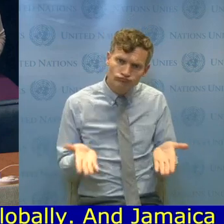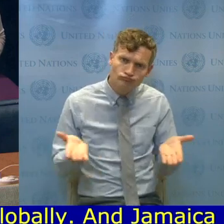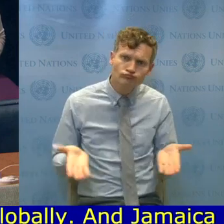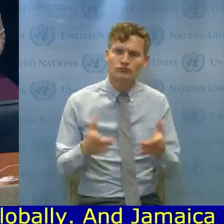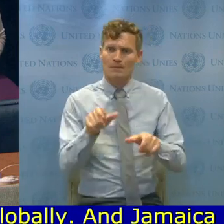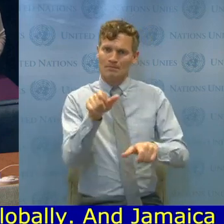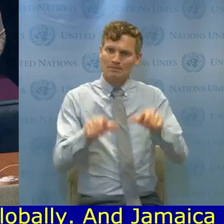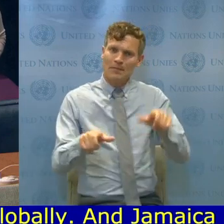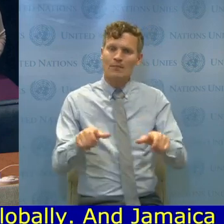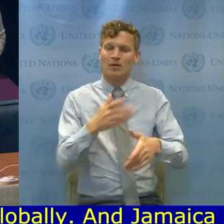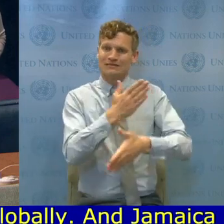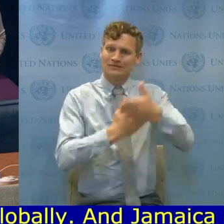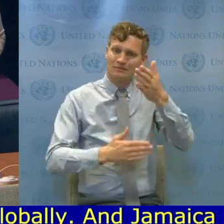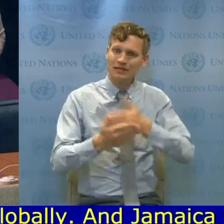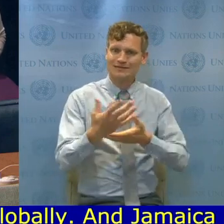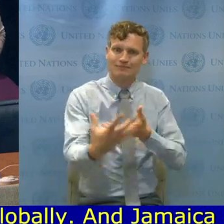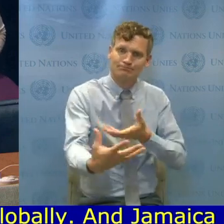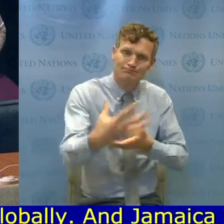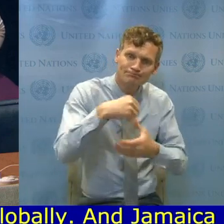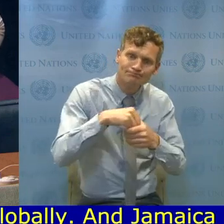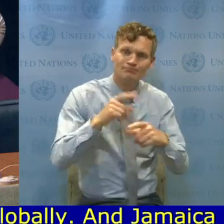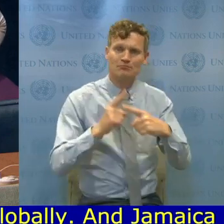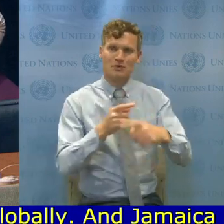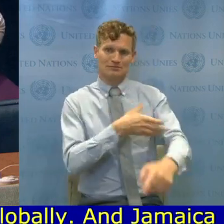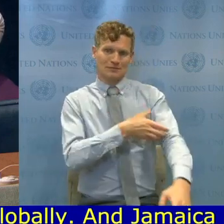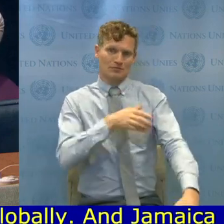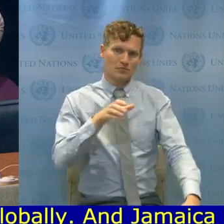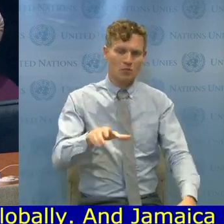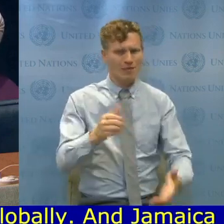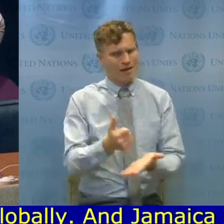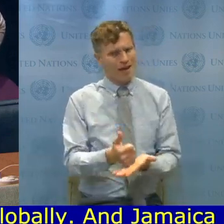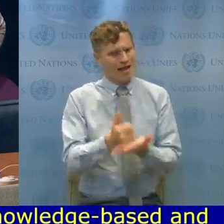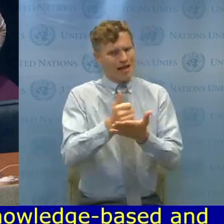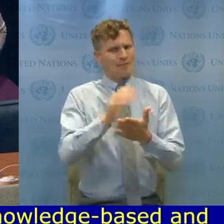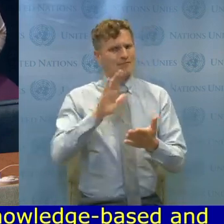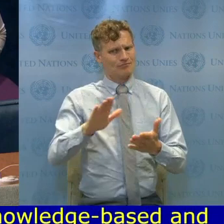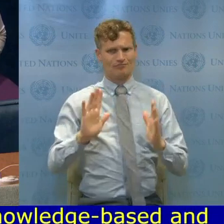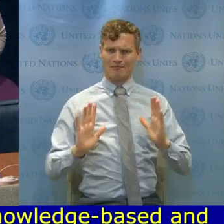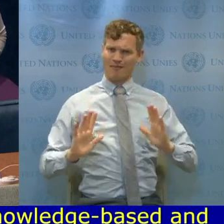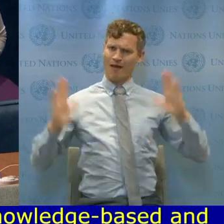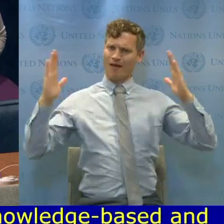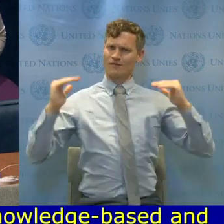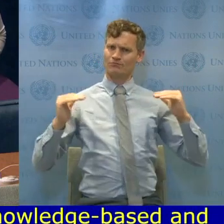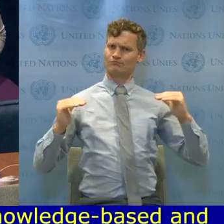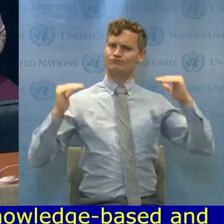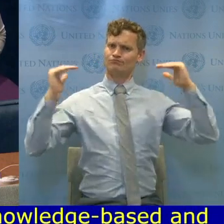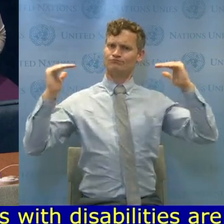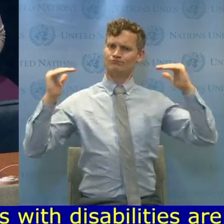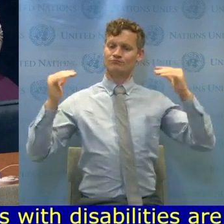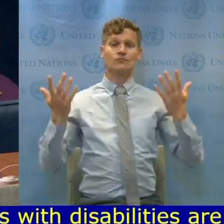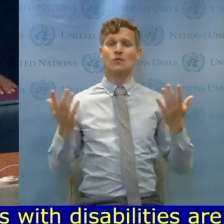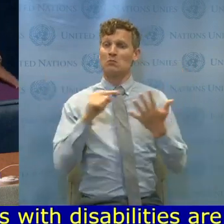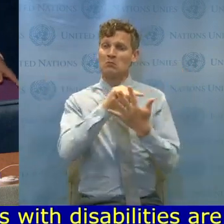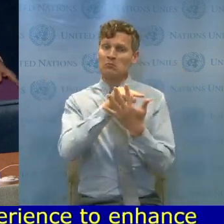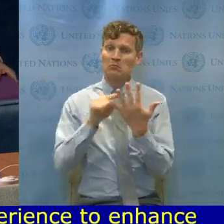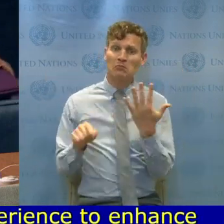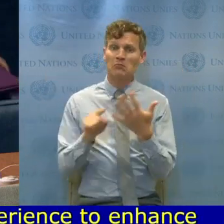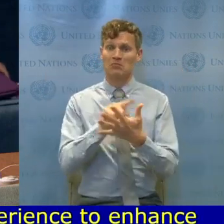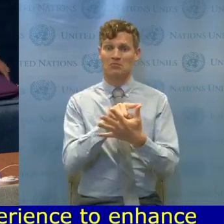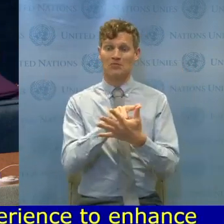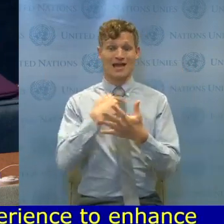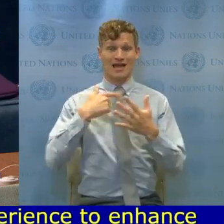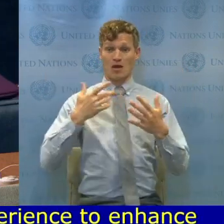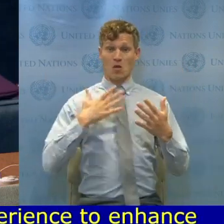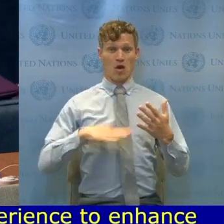drive innovation, entrepreneurship, and enhance their quality of life. Some of the initiatives include scaling up internet connectivity in